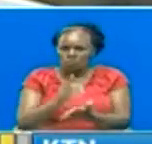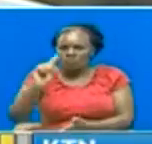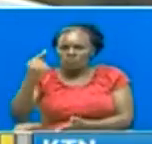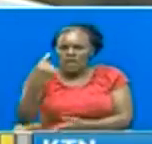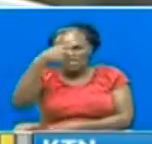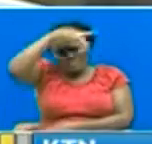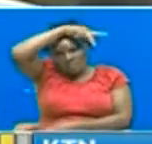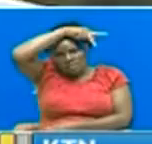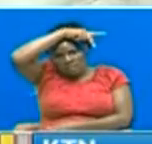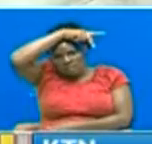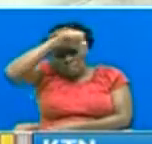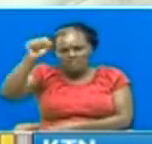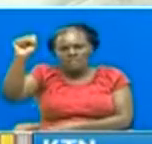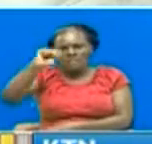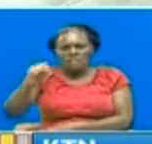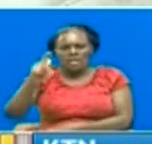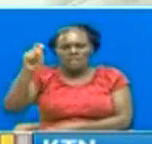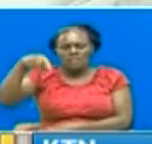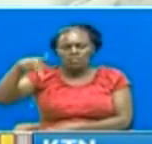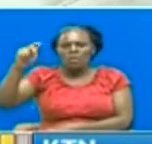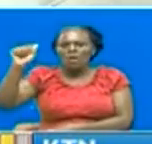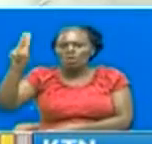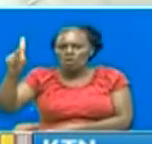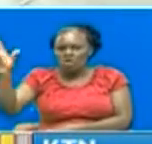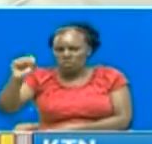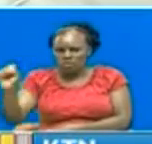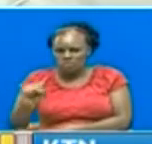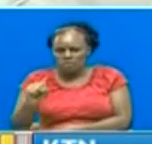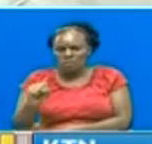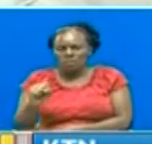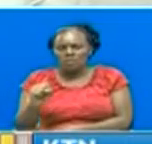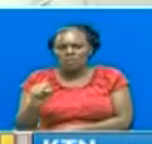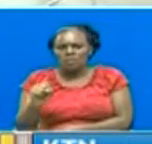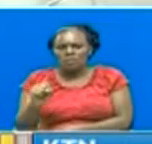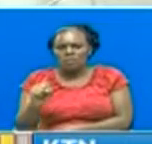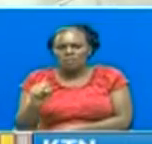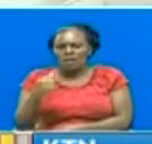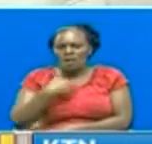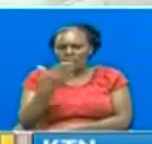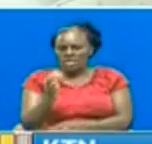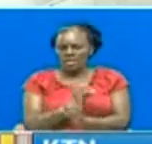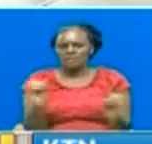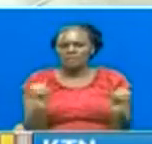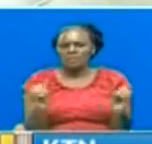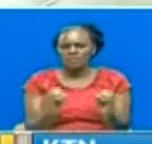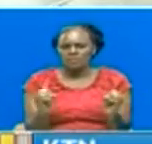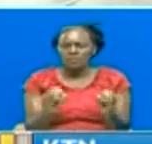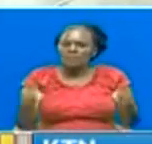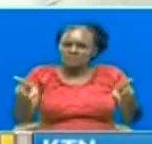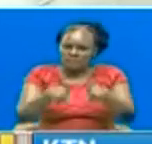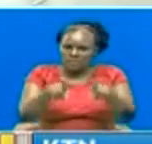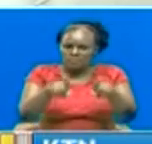St. Paul's University? I'm allowed to transfer credit for high school diploma, which I don't think he has, trade